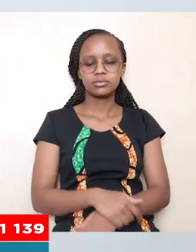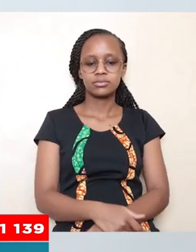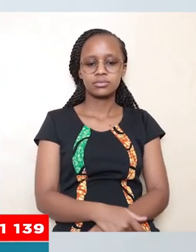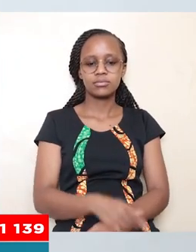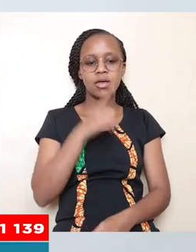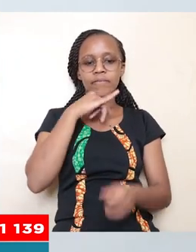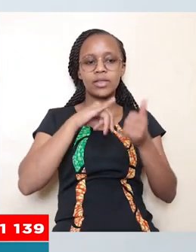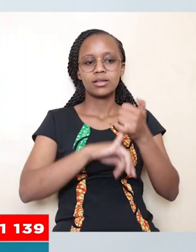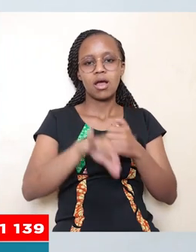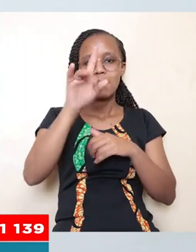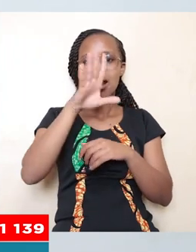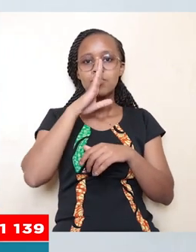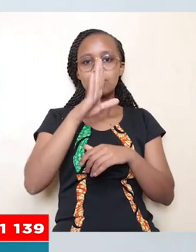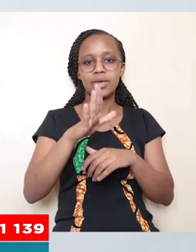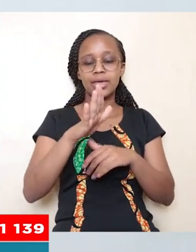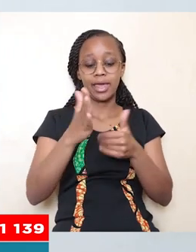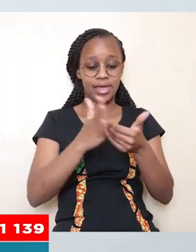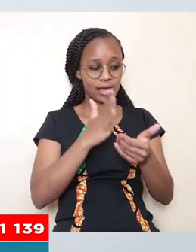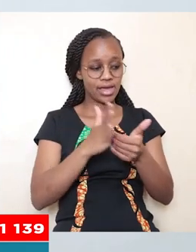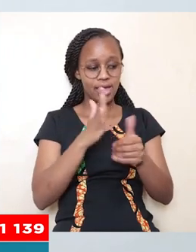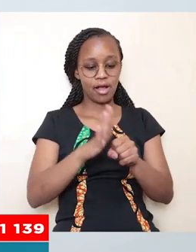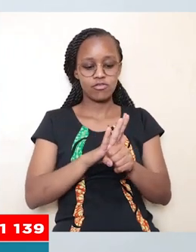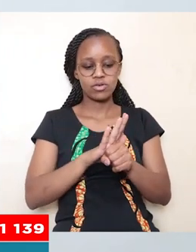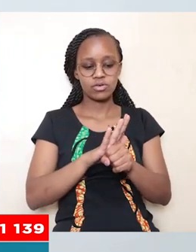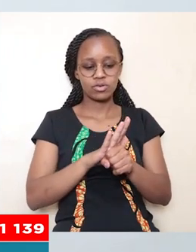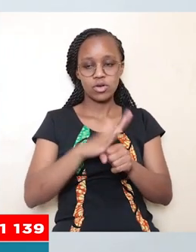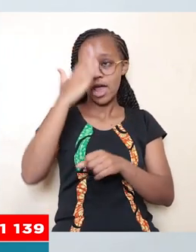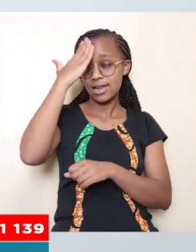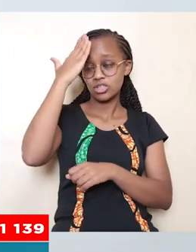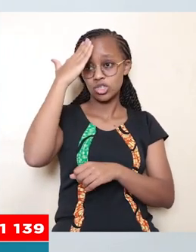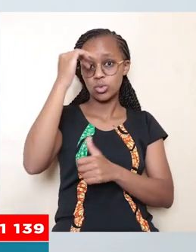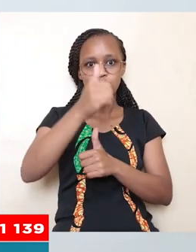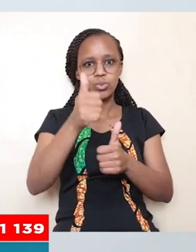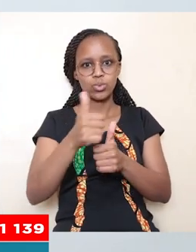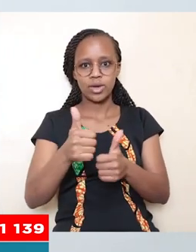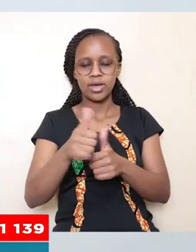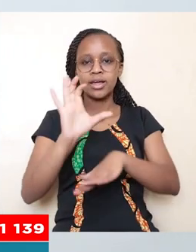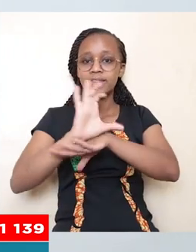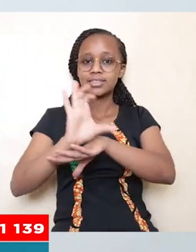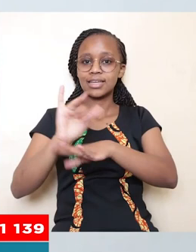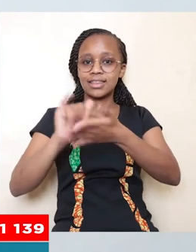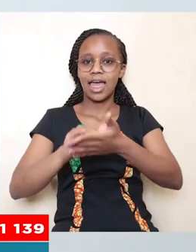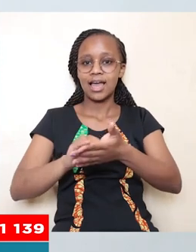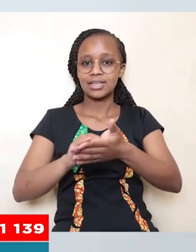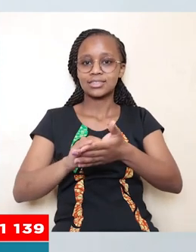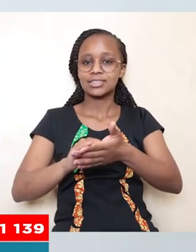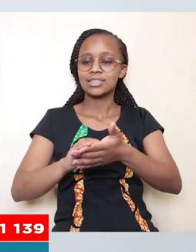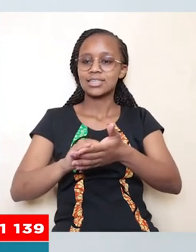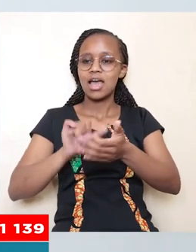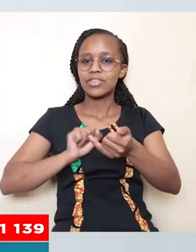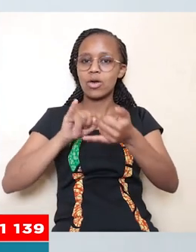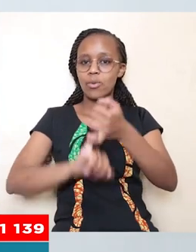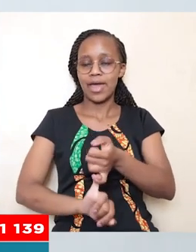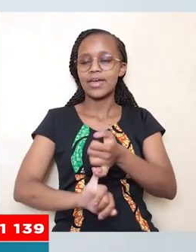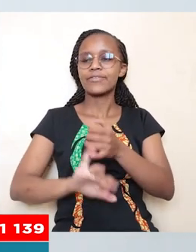A husband must be concerned by knowing the church that the wife attends and